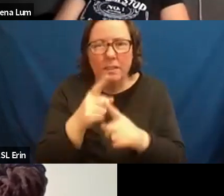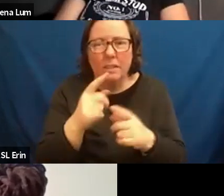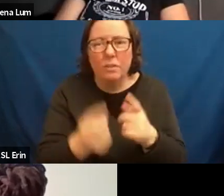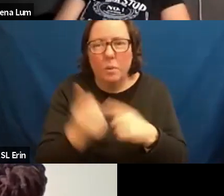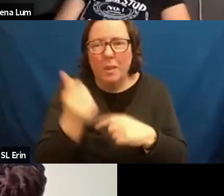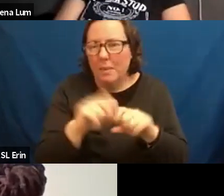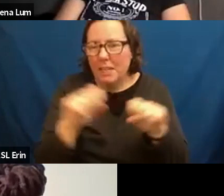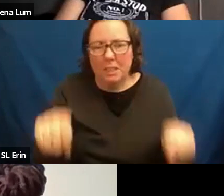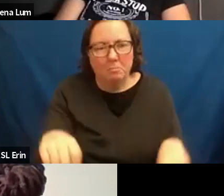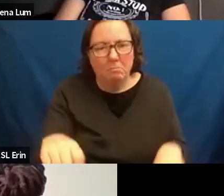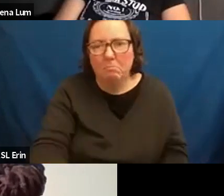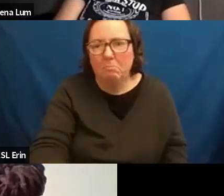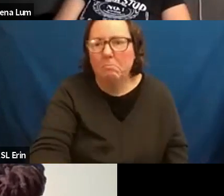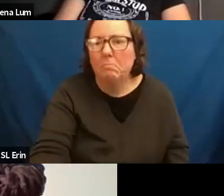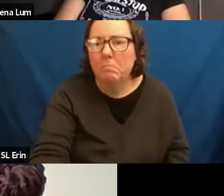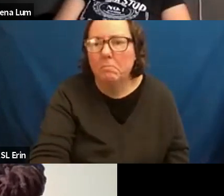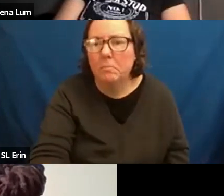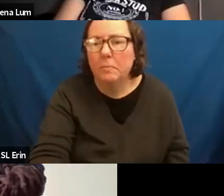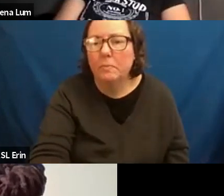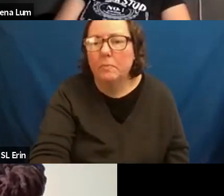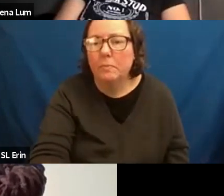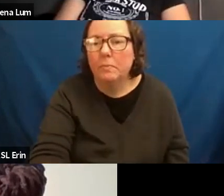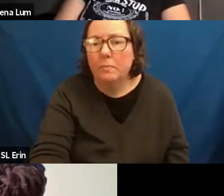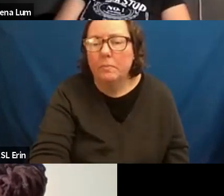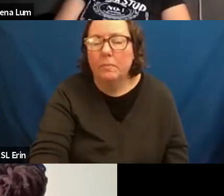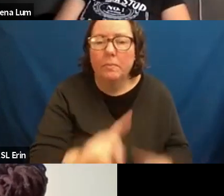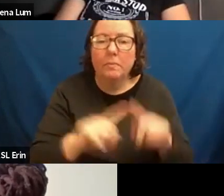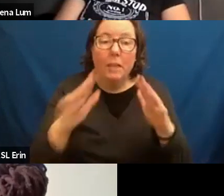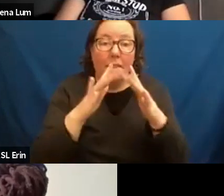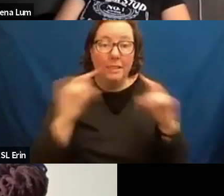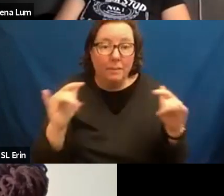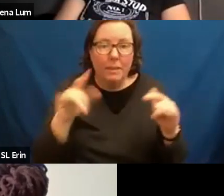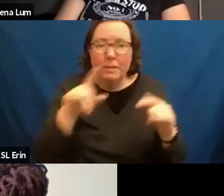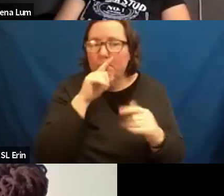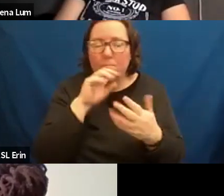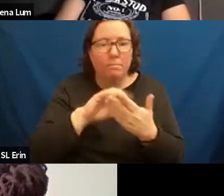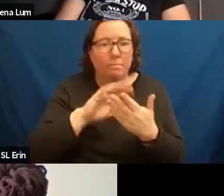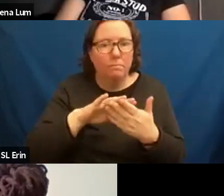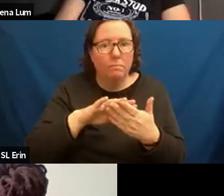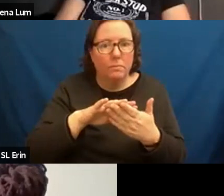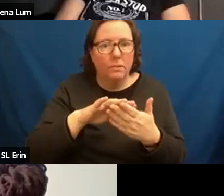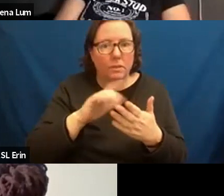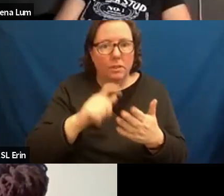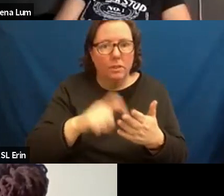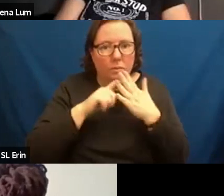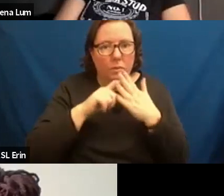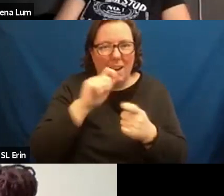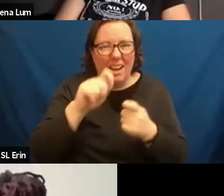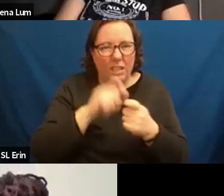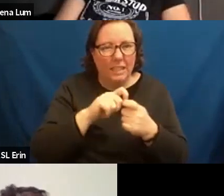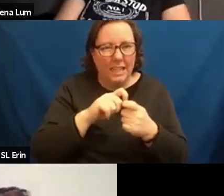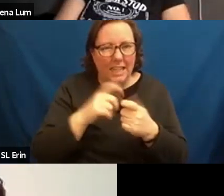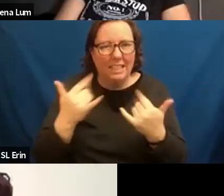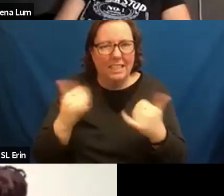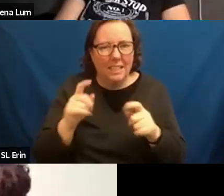system. And at the same time, it's not written in stone, and individual